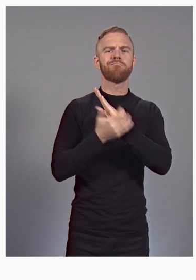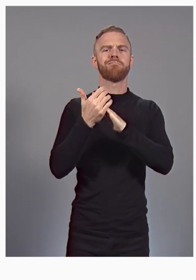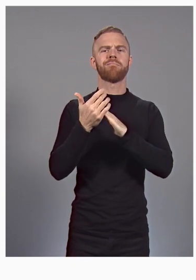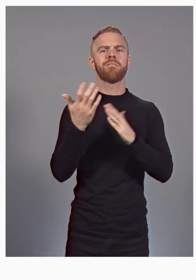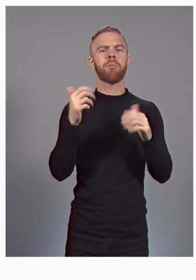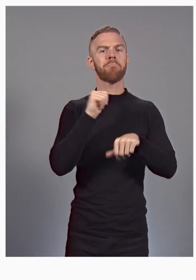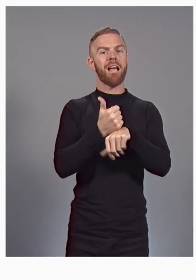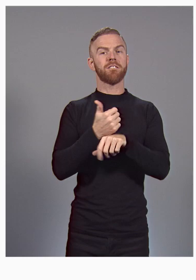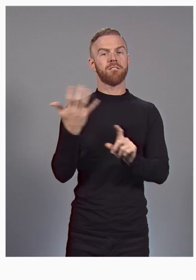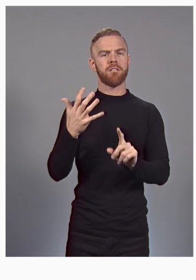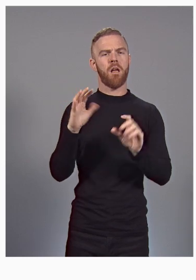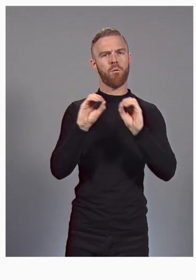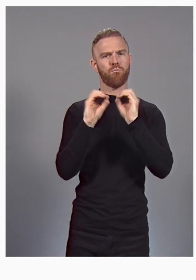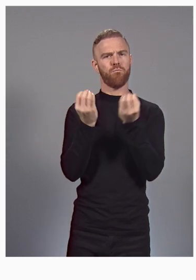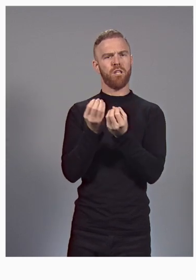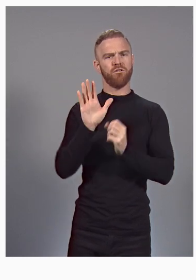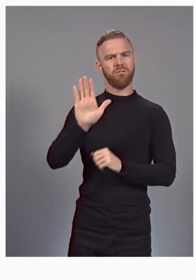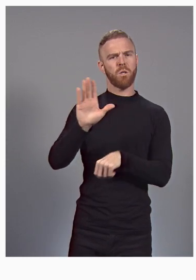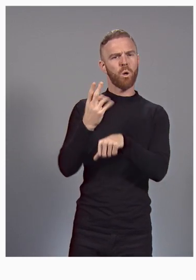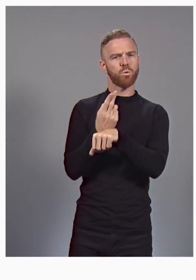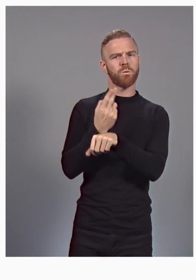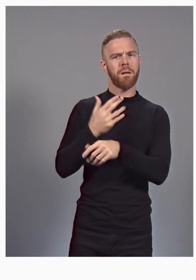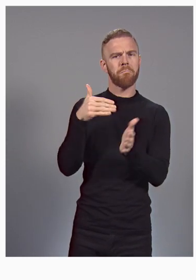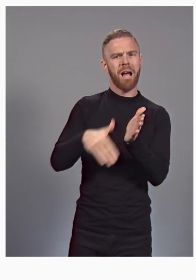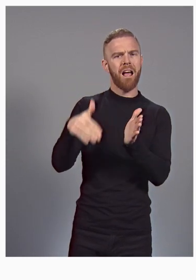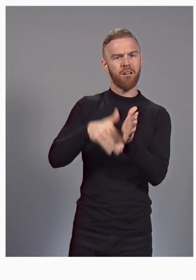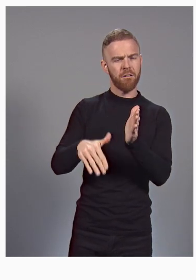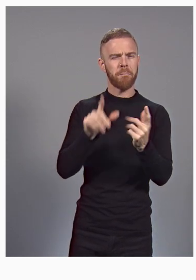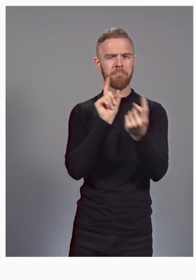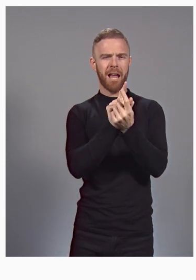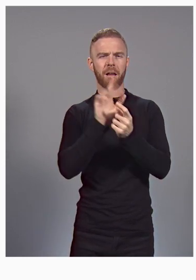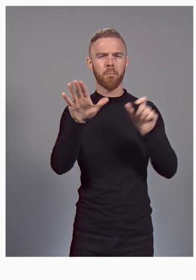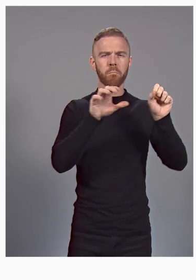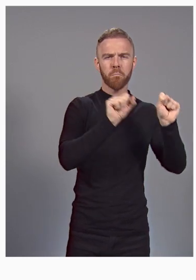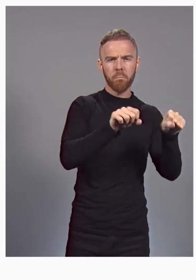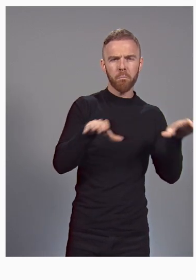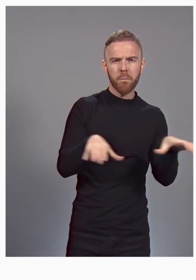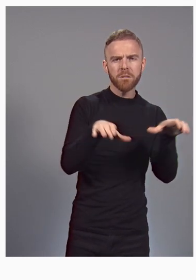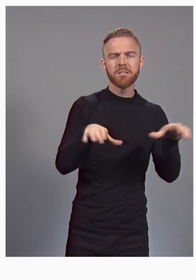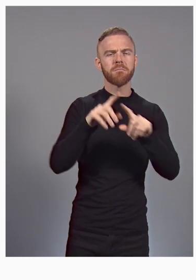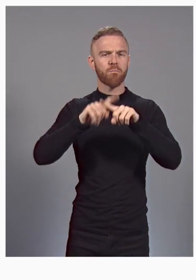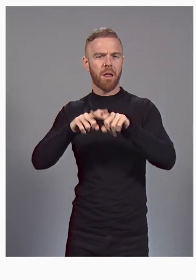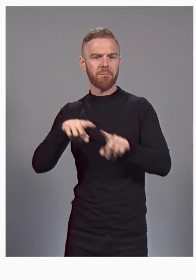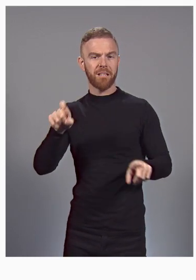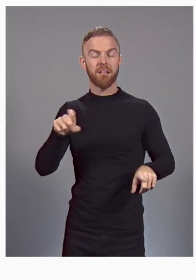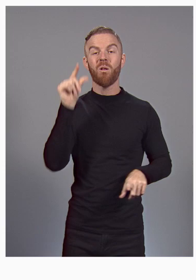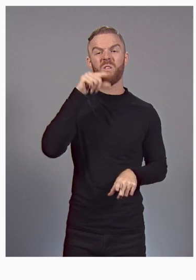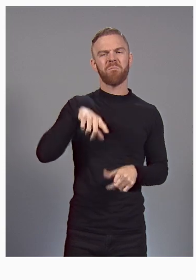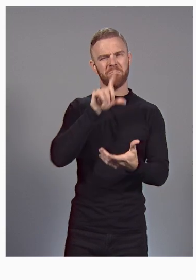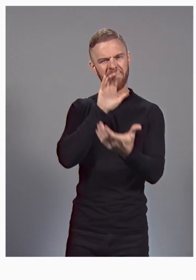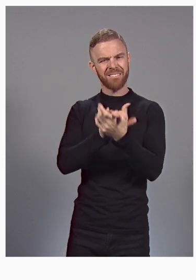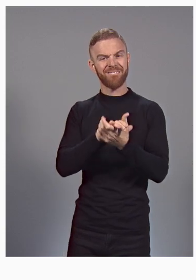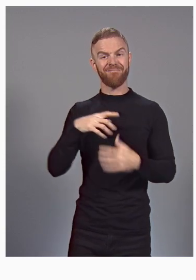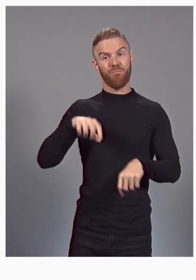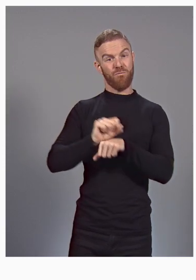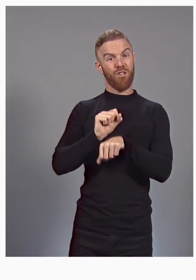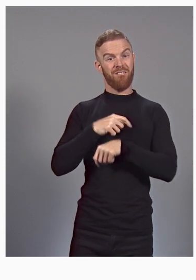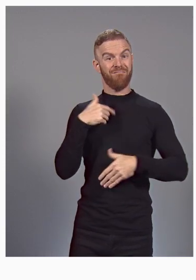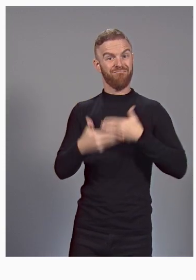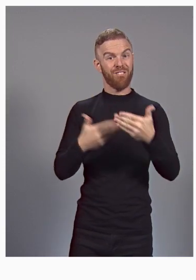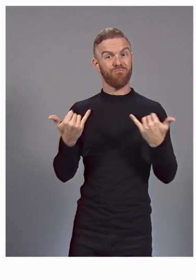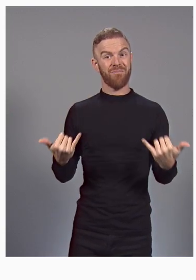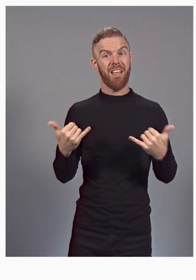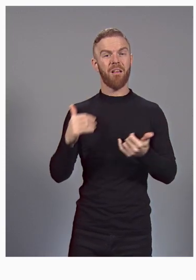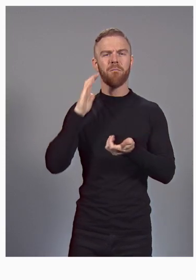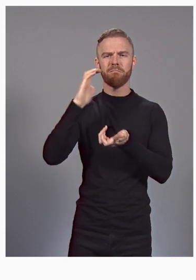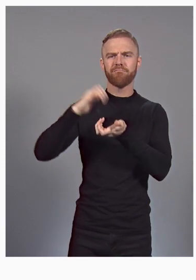organization's usage patterns to meet performance and reliability needs. At Google, we believe the work we do today with our partners will define the